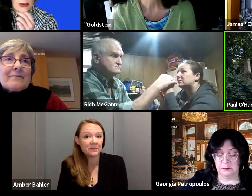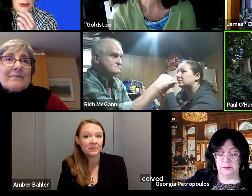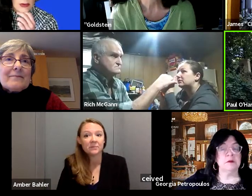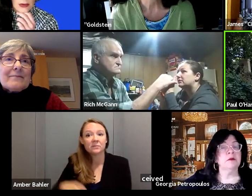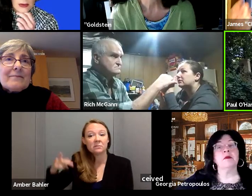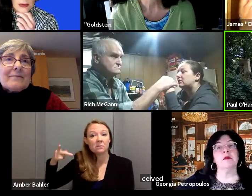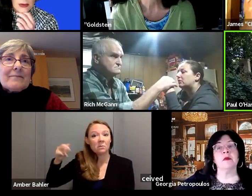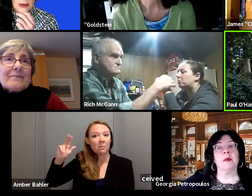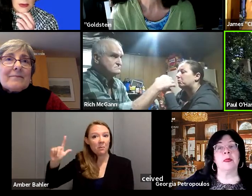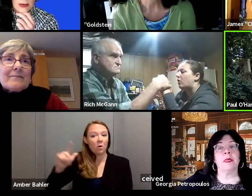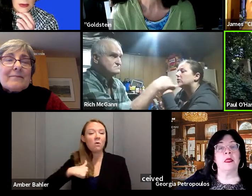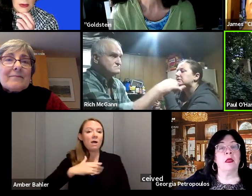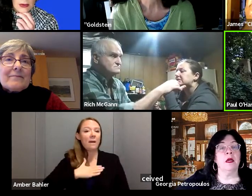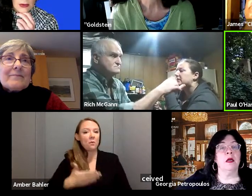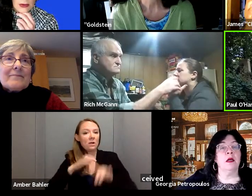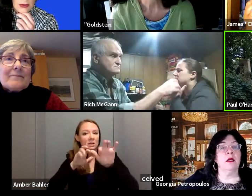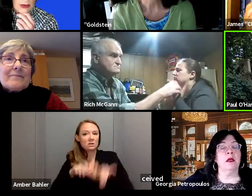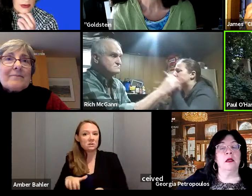I'd be willing to do that.